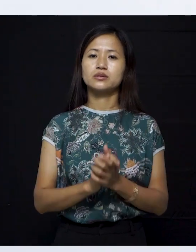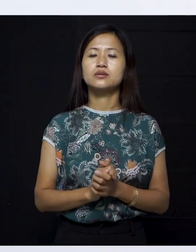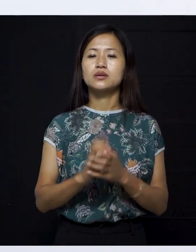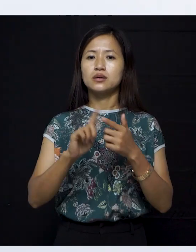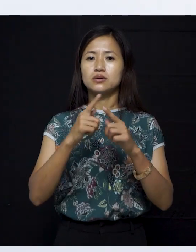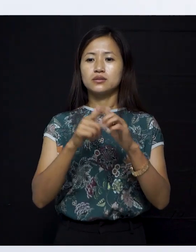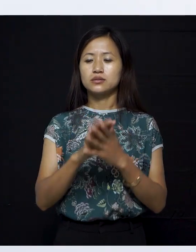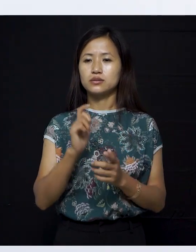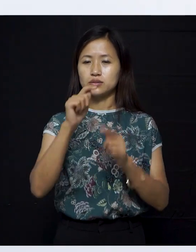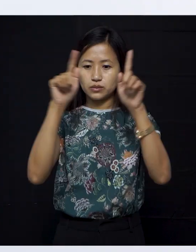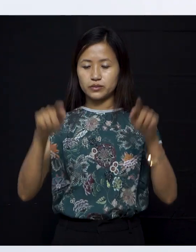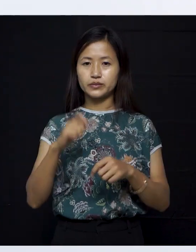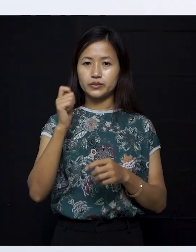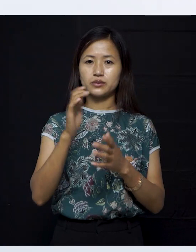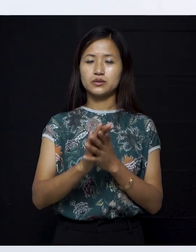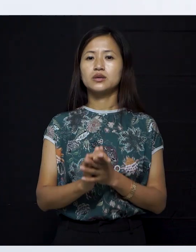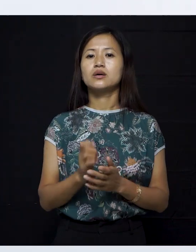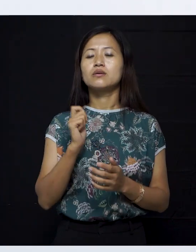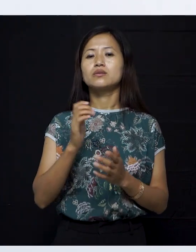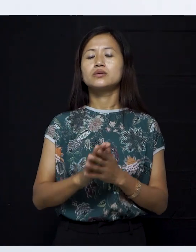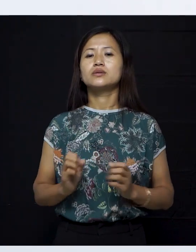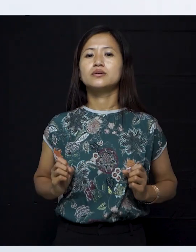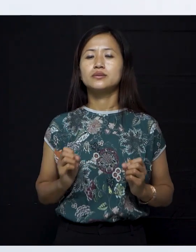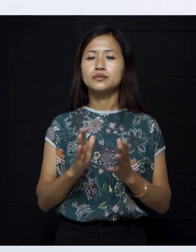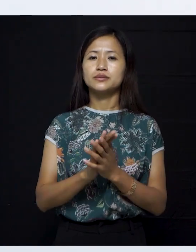exercises in this worksheet, and get ready with your worksheet